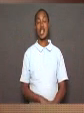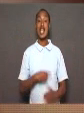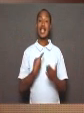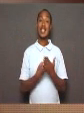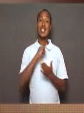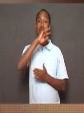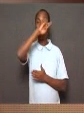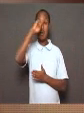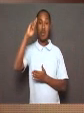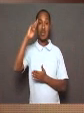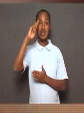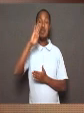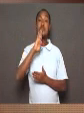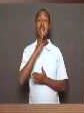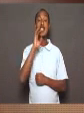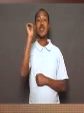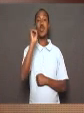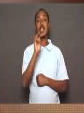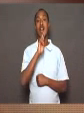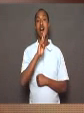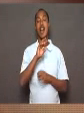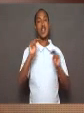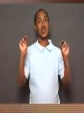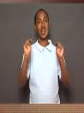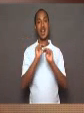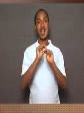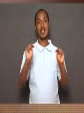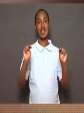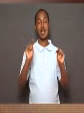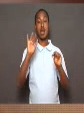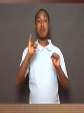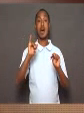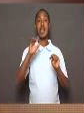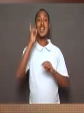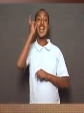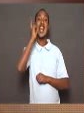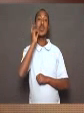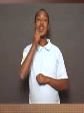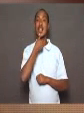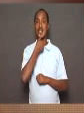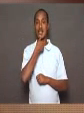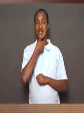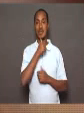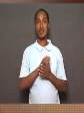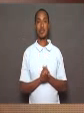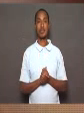is because basic oxides are neutralized by dilute acids.